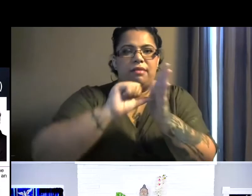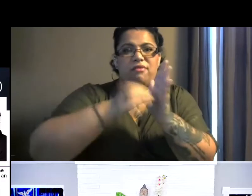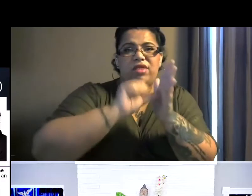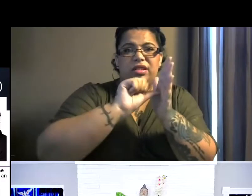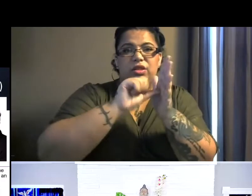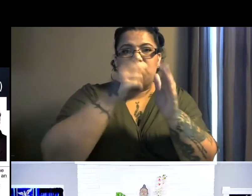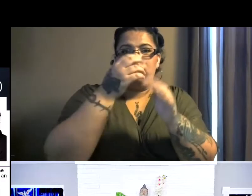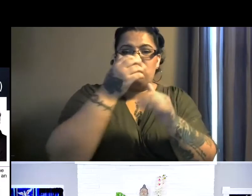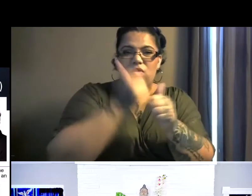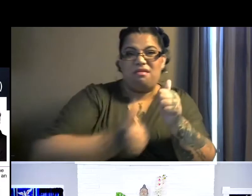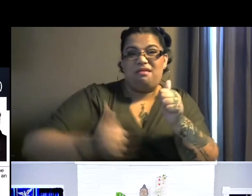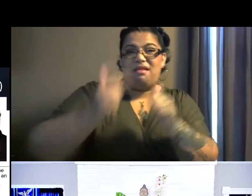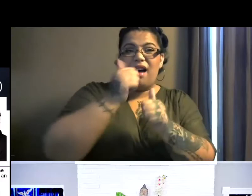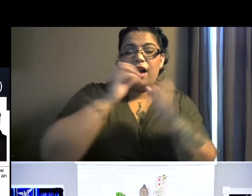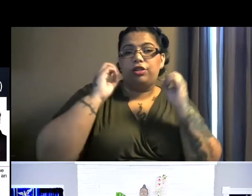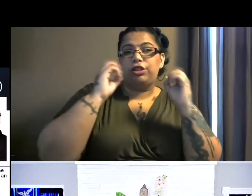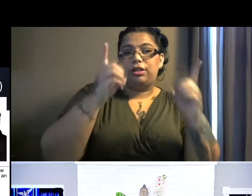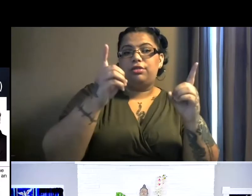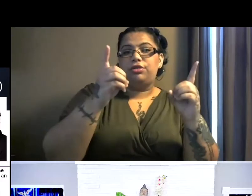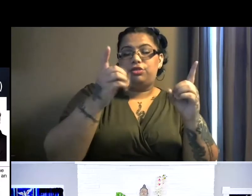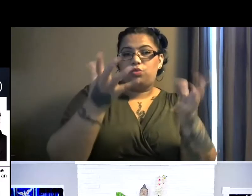higher education.